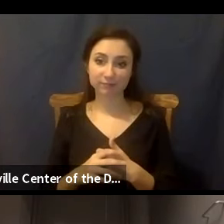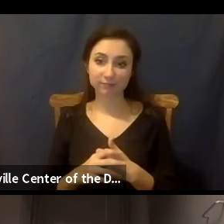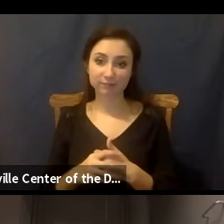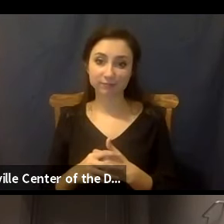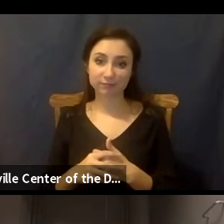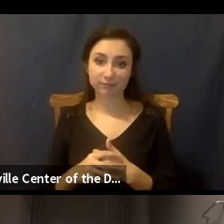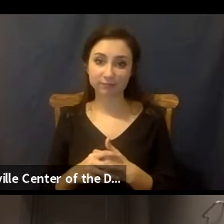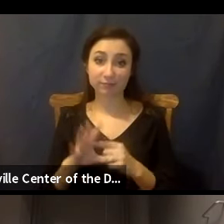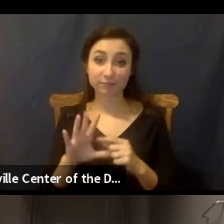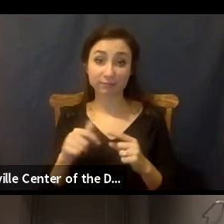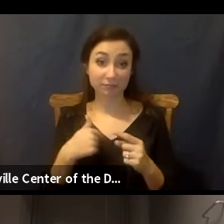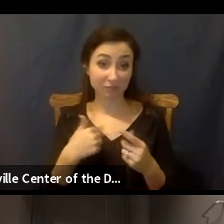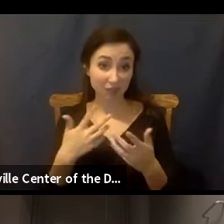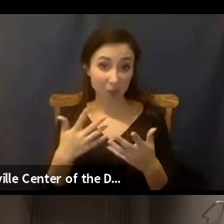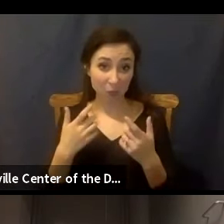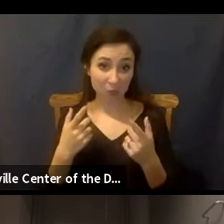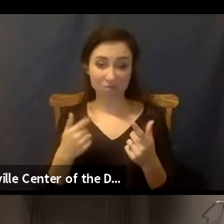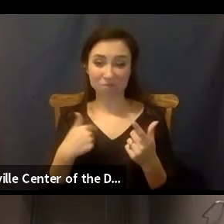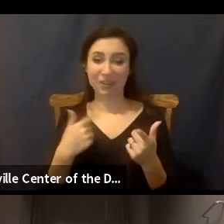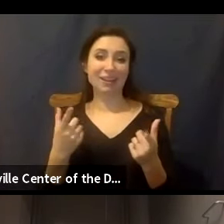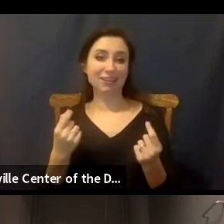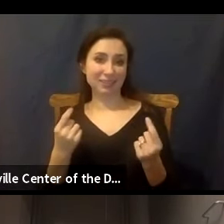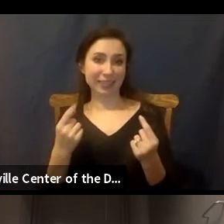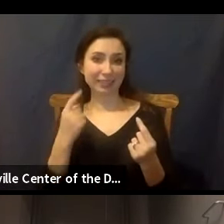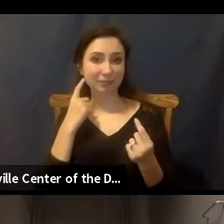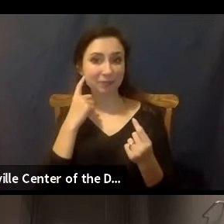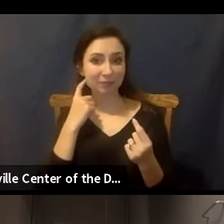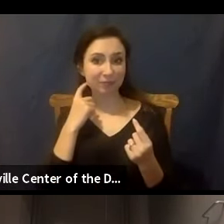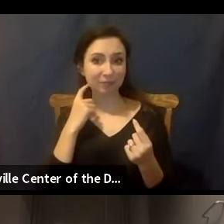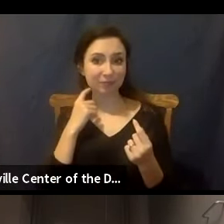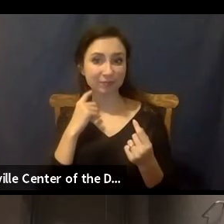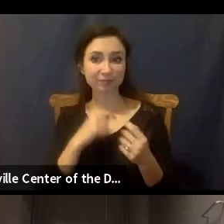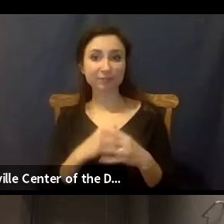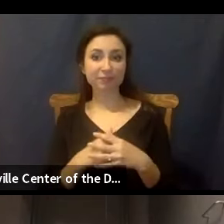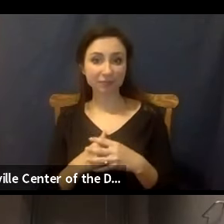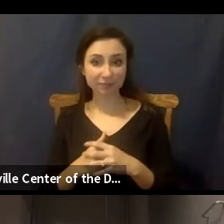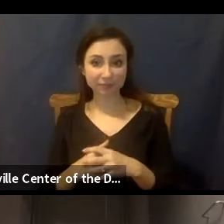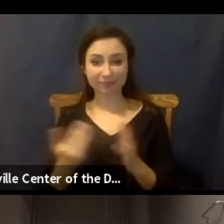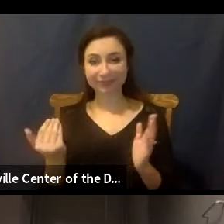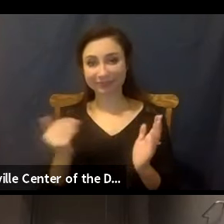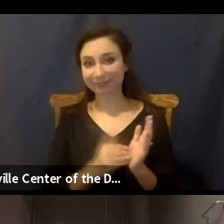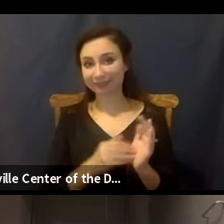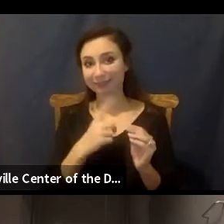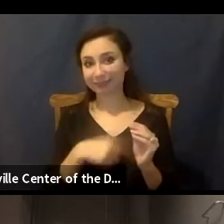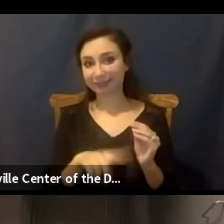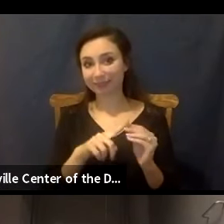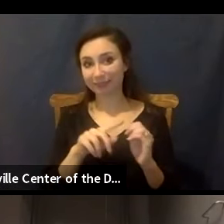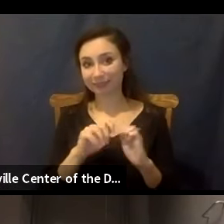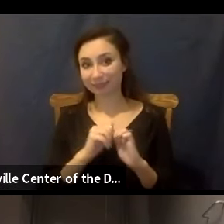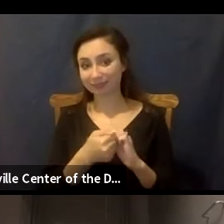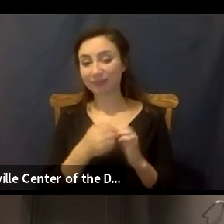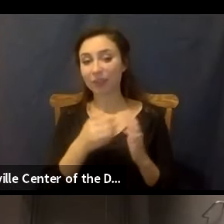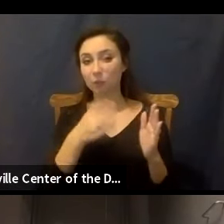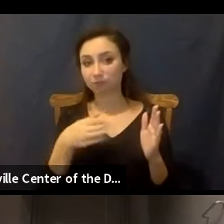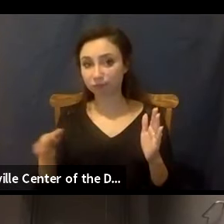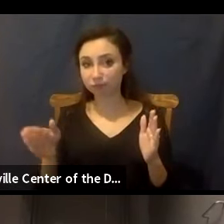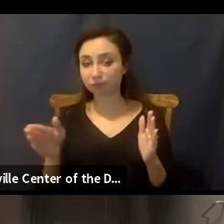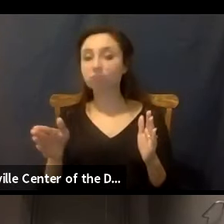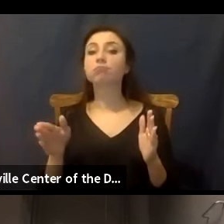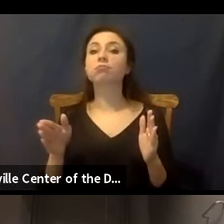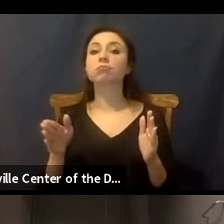So guys, what I did, and this is, again, it's about how we organize ourselves and